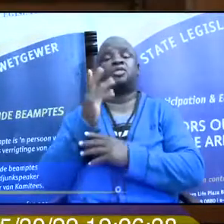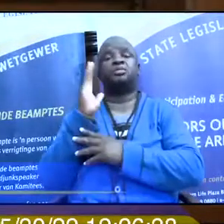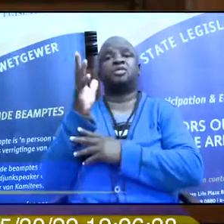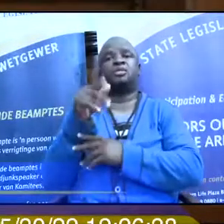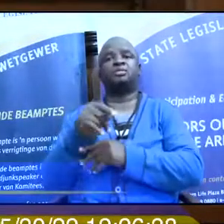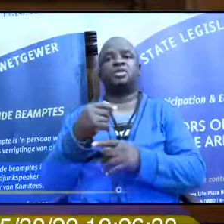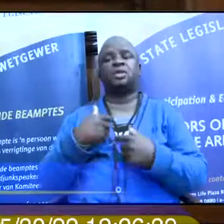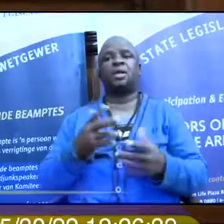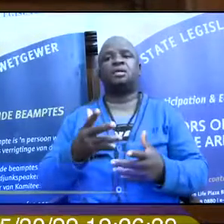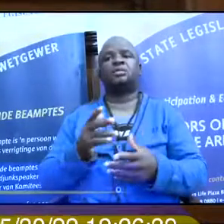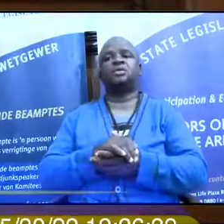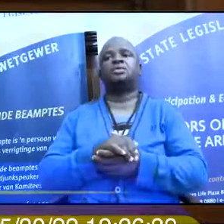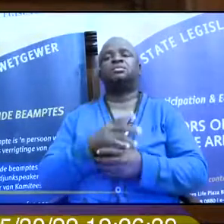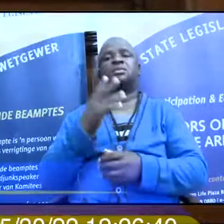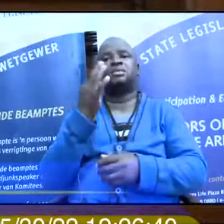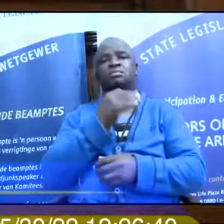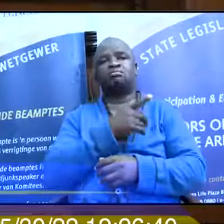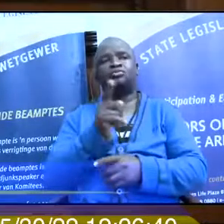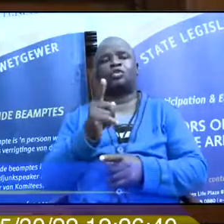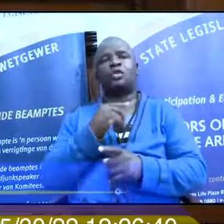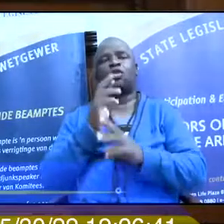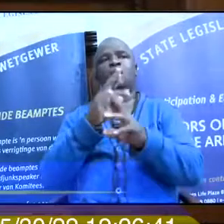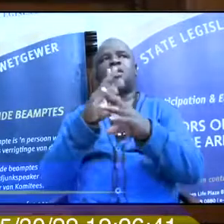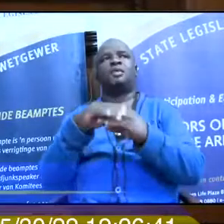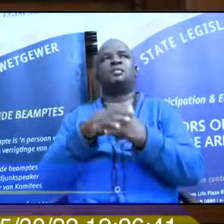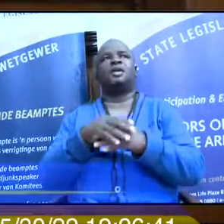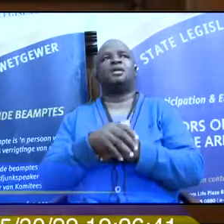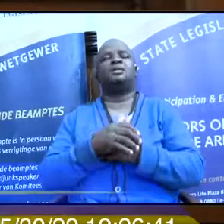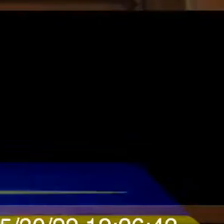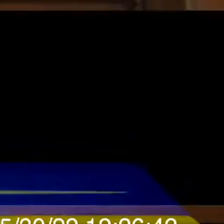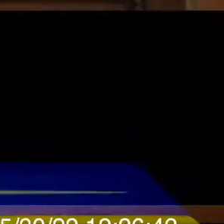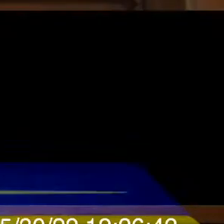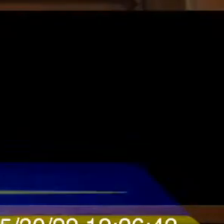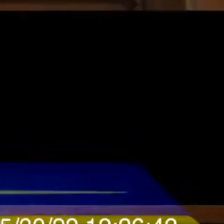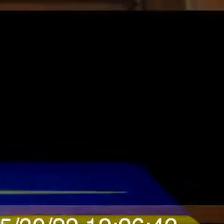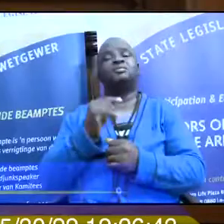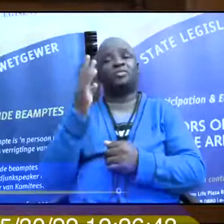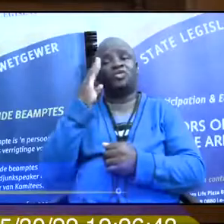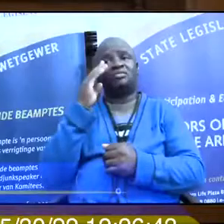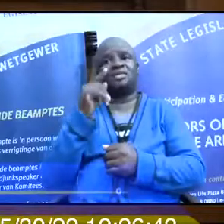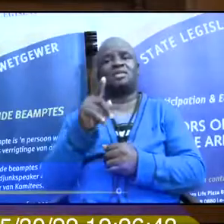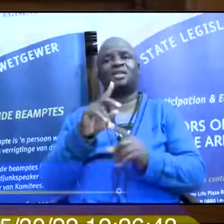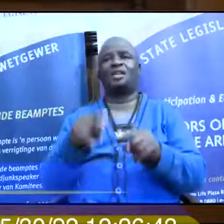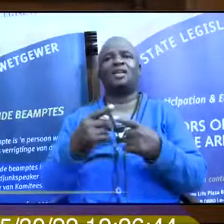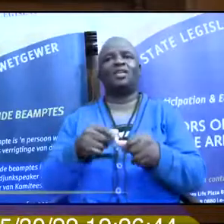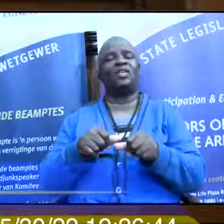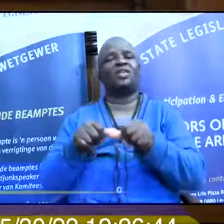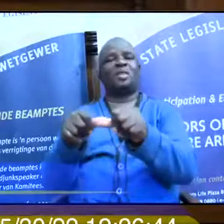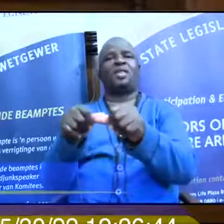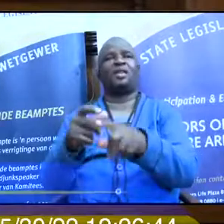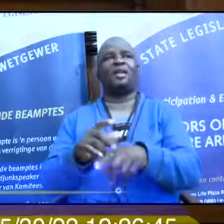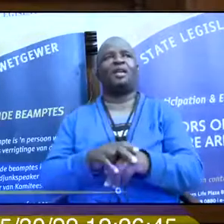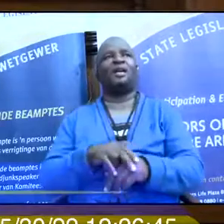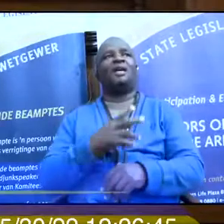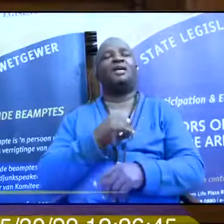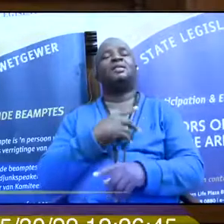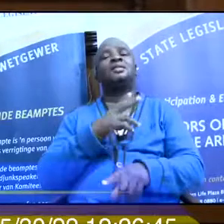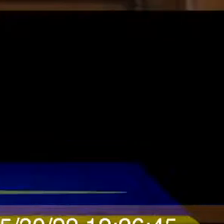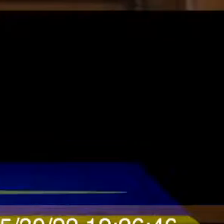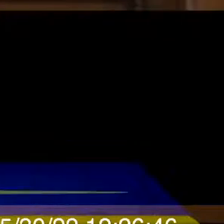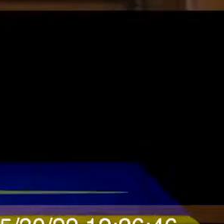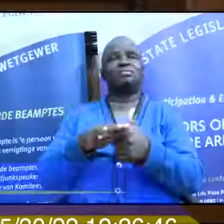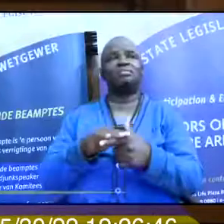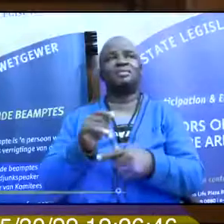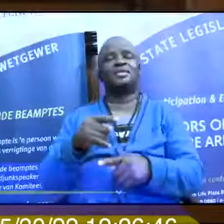referring to you as honorable members now i knew that he was not going to sustain that because the second time when he was